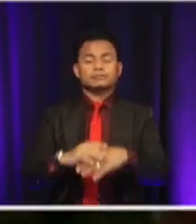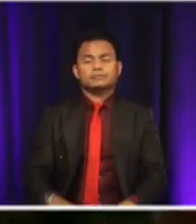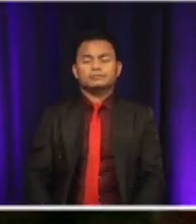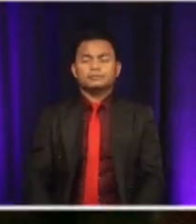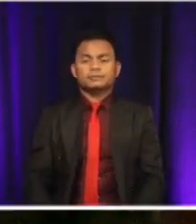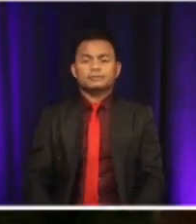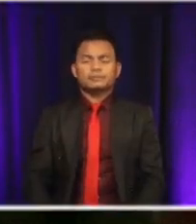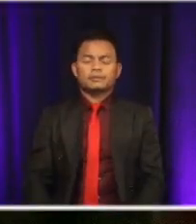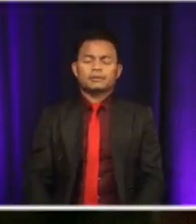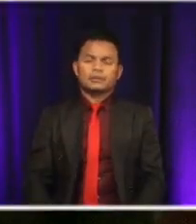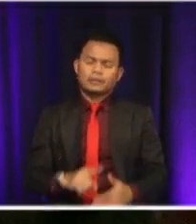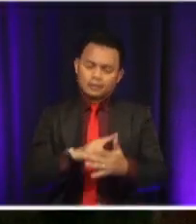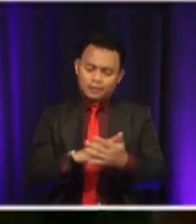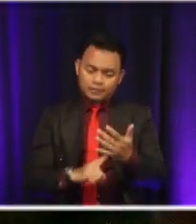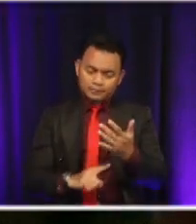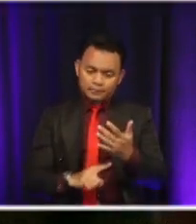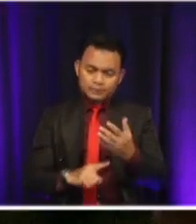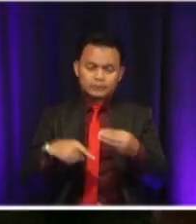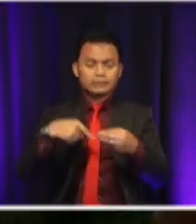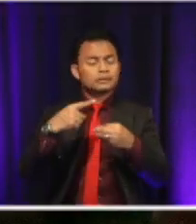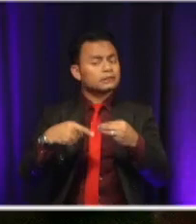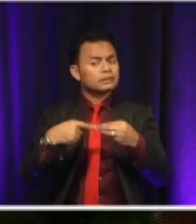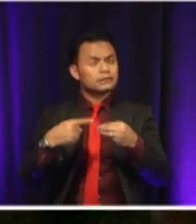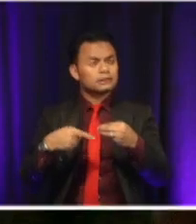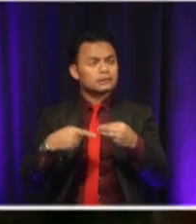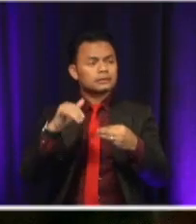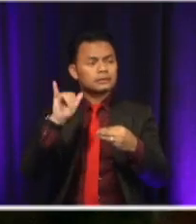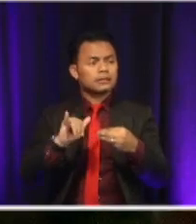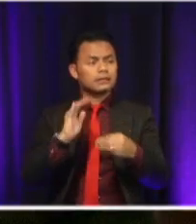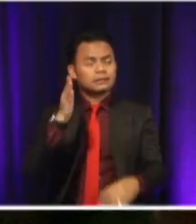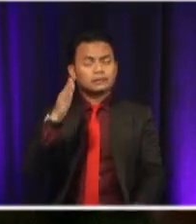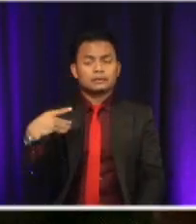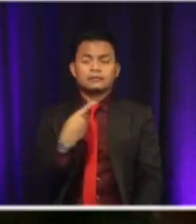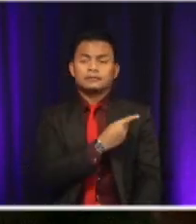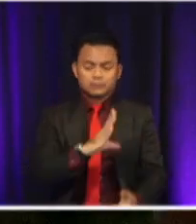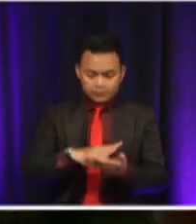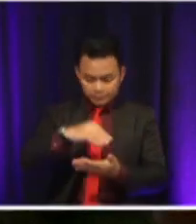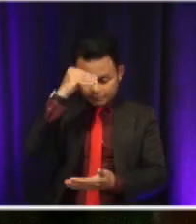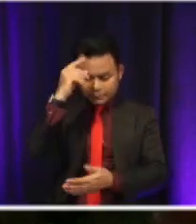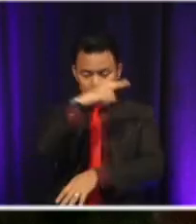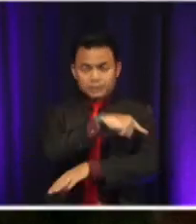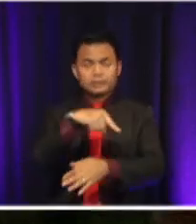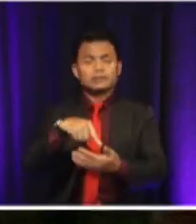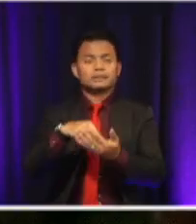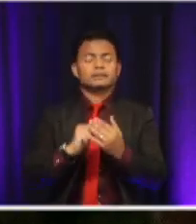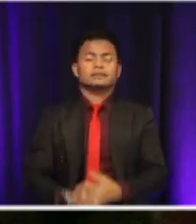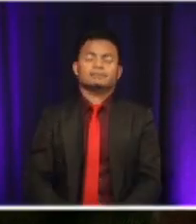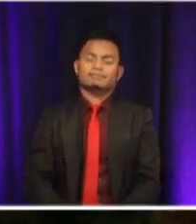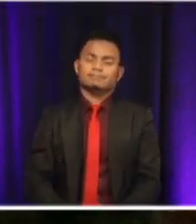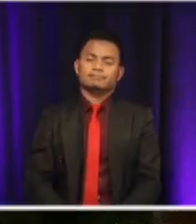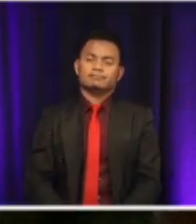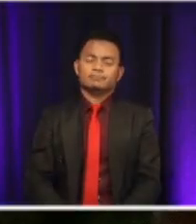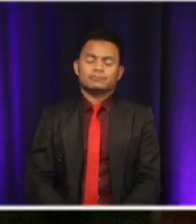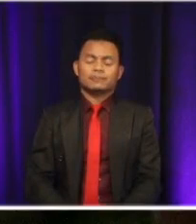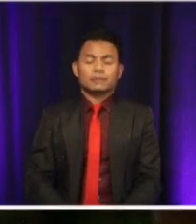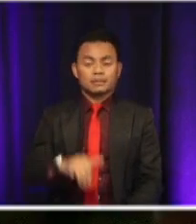what is the details of this? What will we be learning today for the techniques and the formulas that we need to excel so